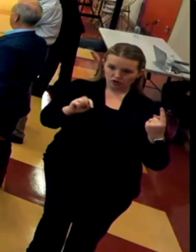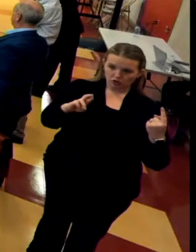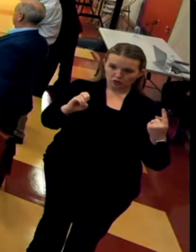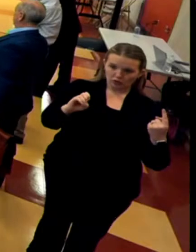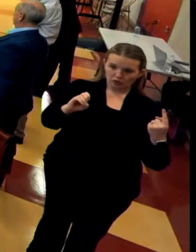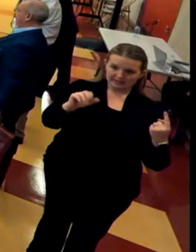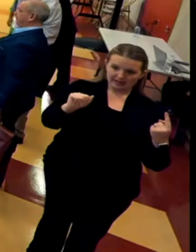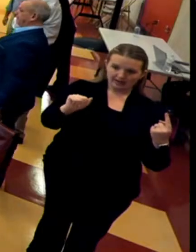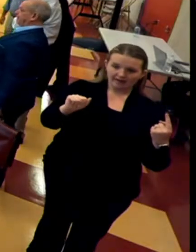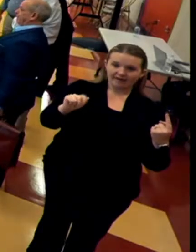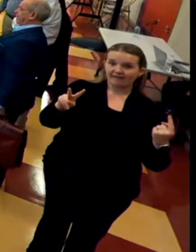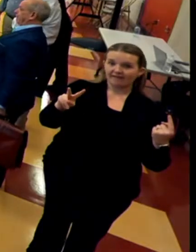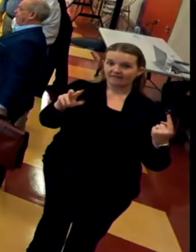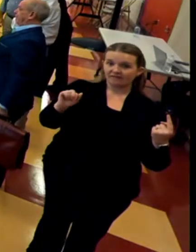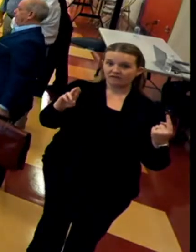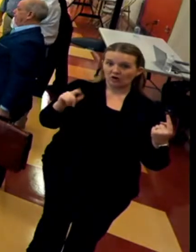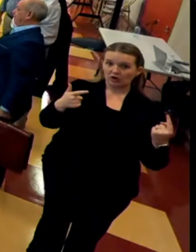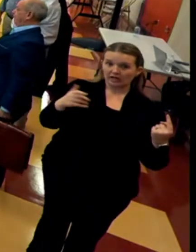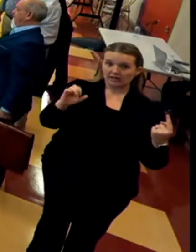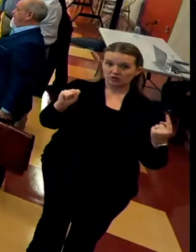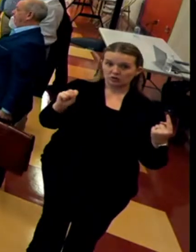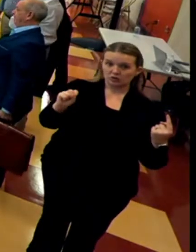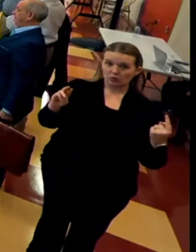Vargas Wyatt.